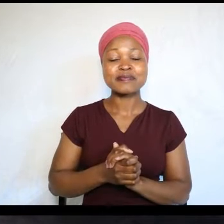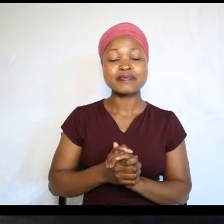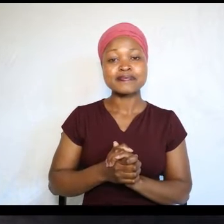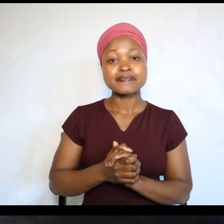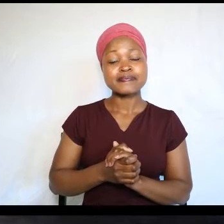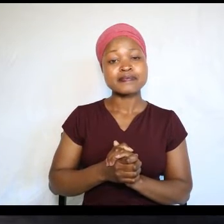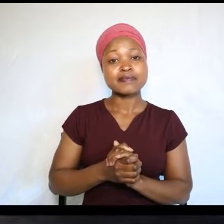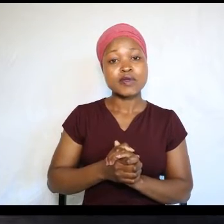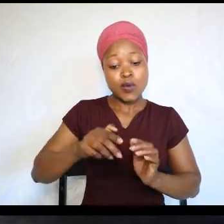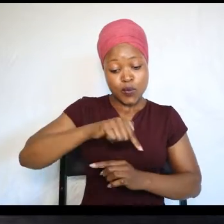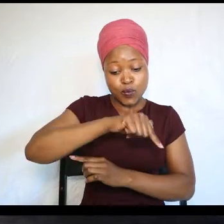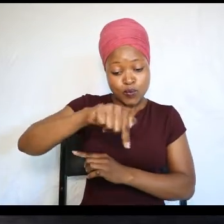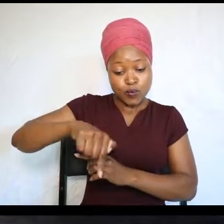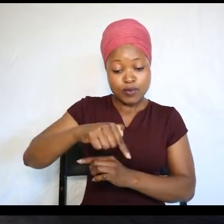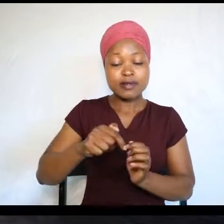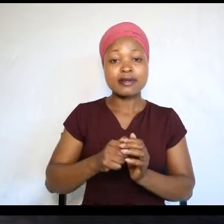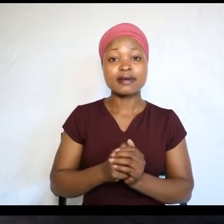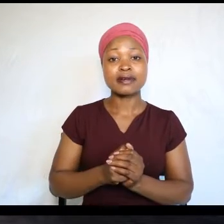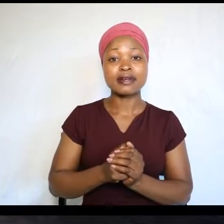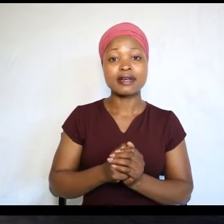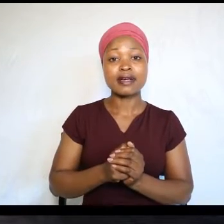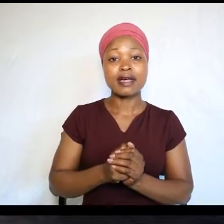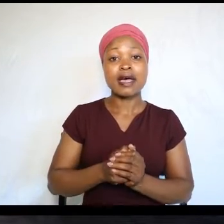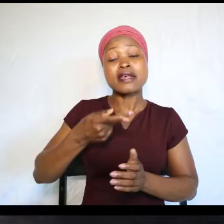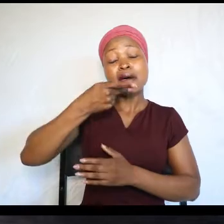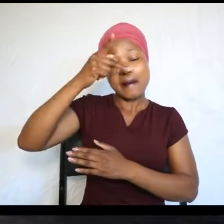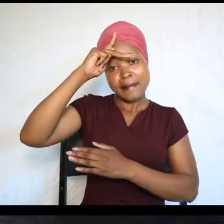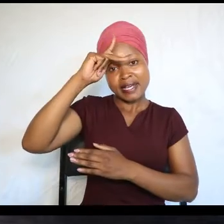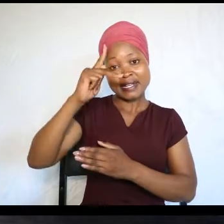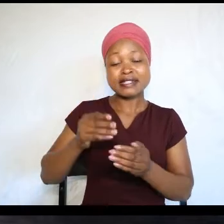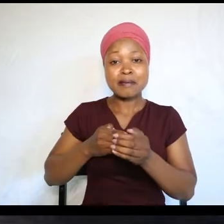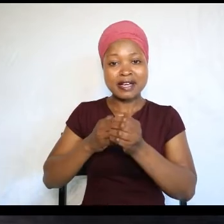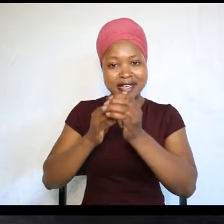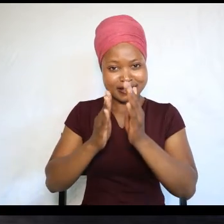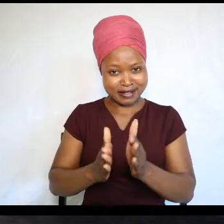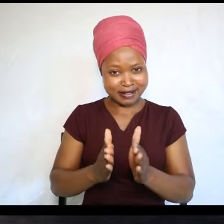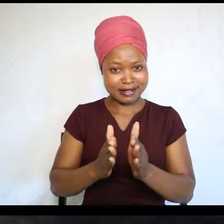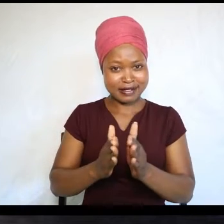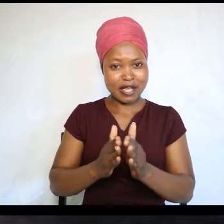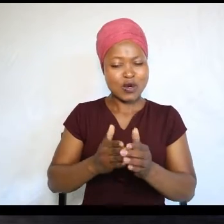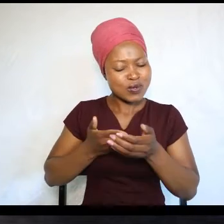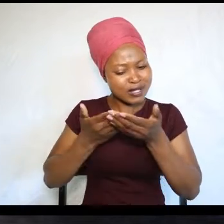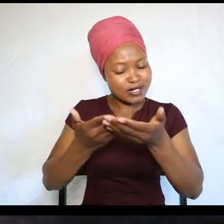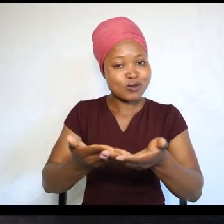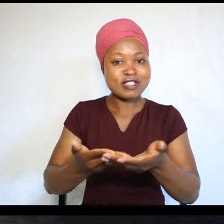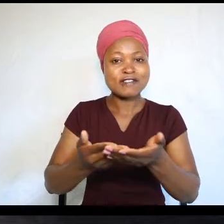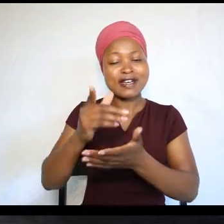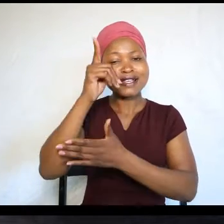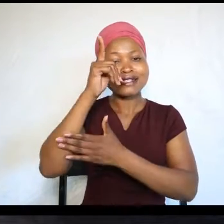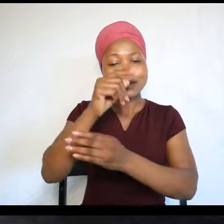And we, as parents and guardians, we need to provide them with a listening ear,